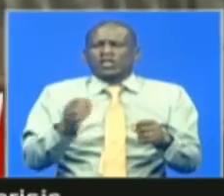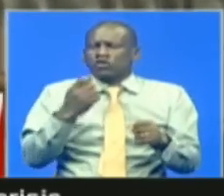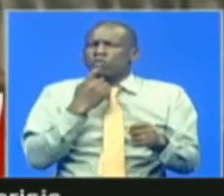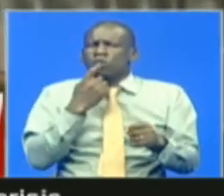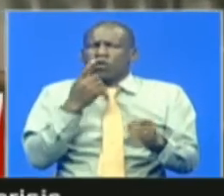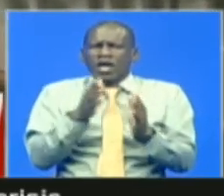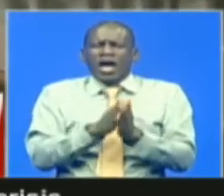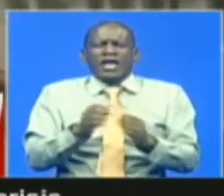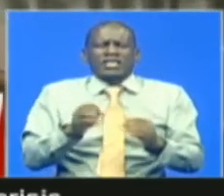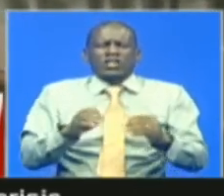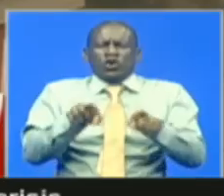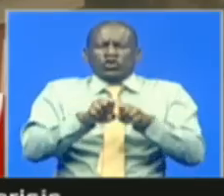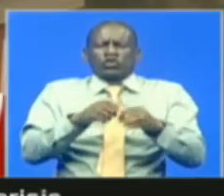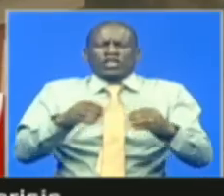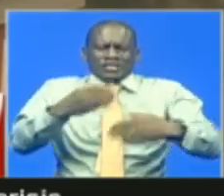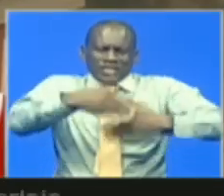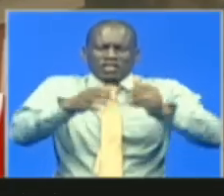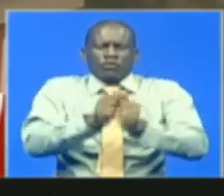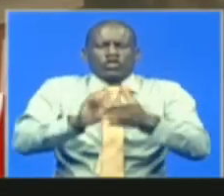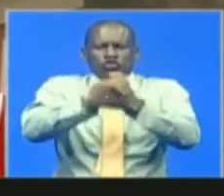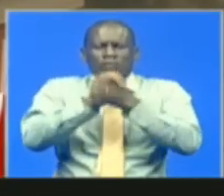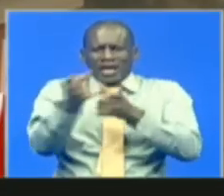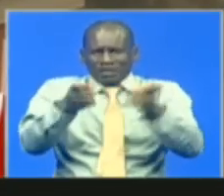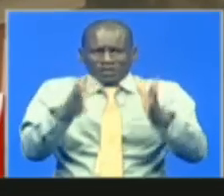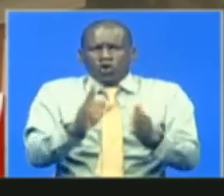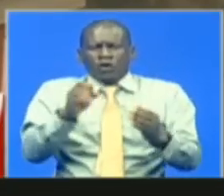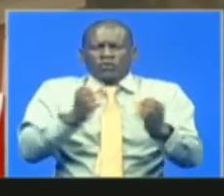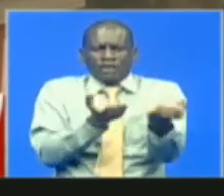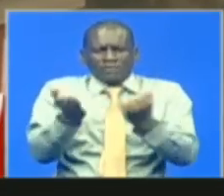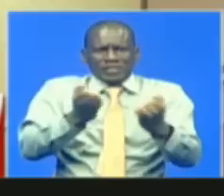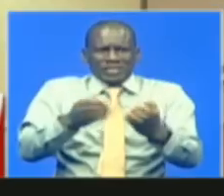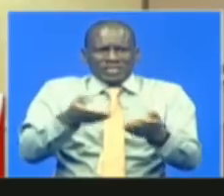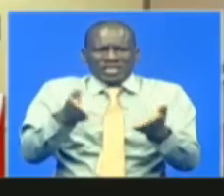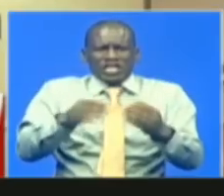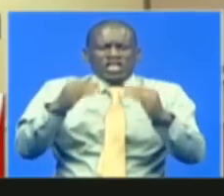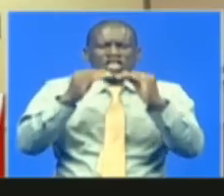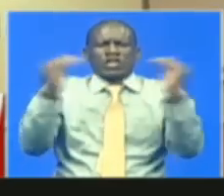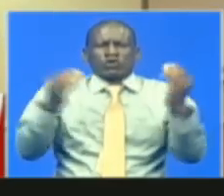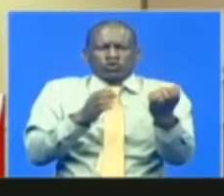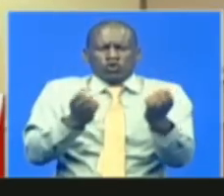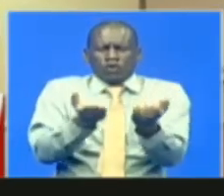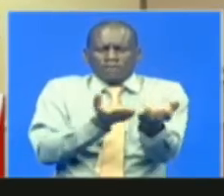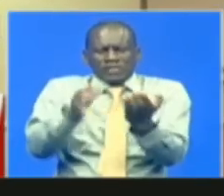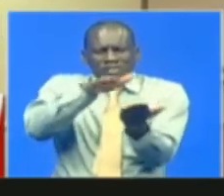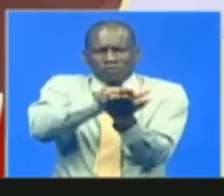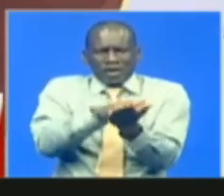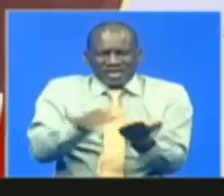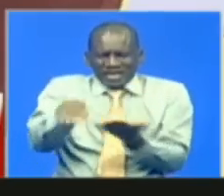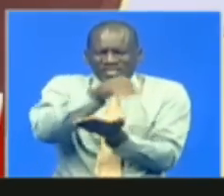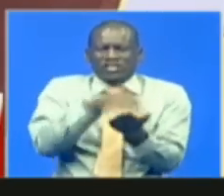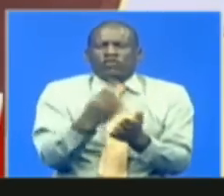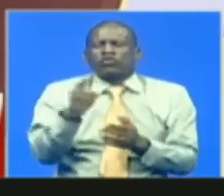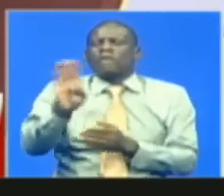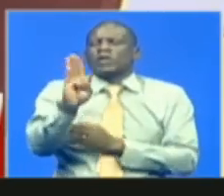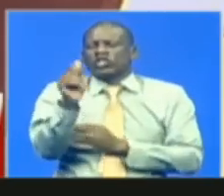in the Jubilee administration. One of his business empires, the Equatorial Commercial Bank, is at the center of a 2 billion shilling